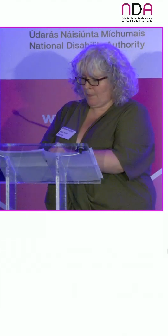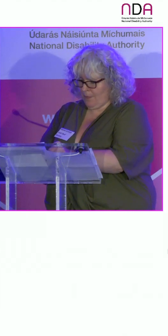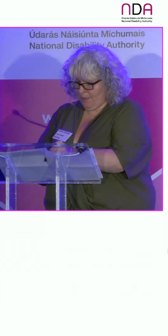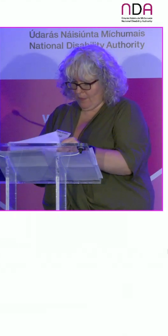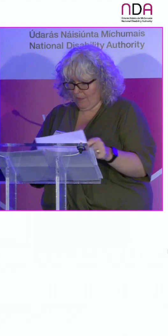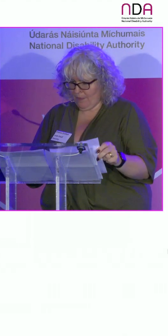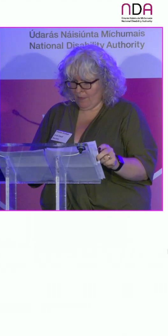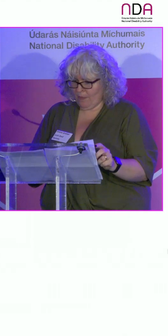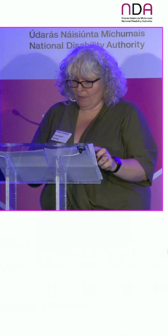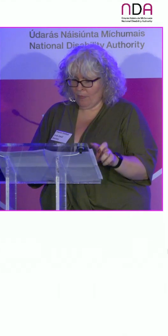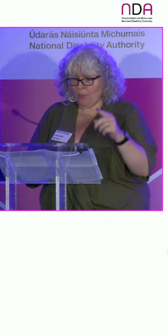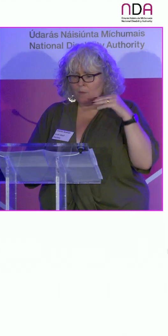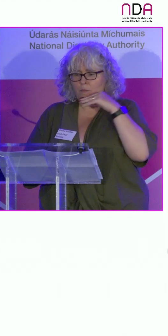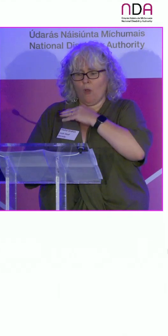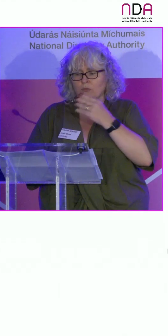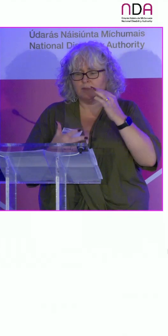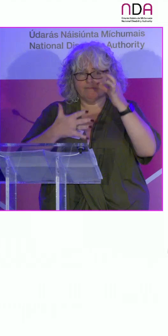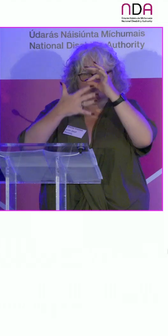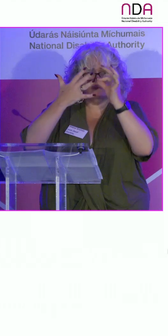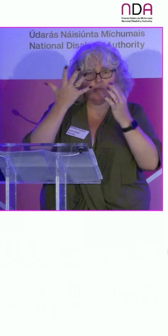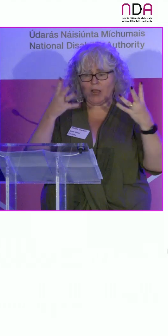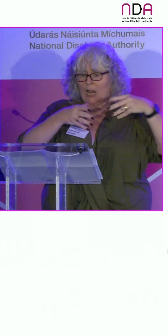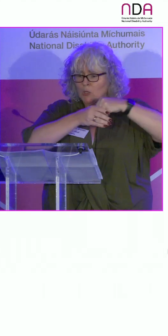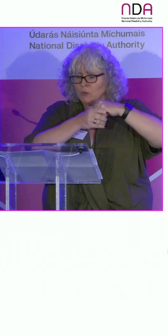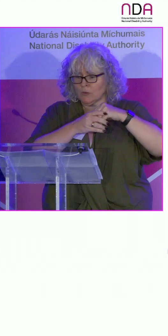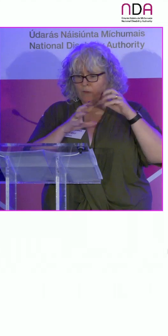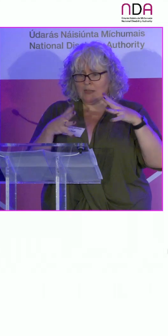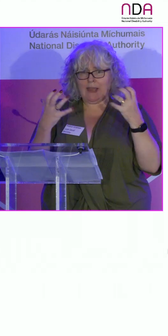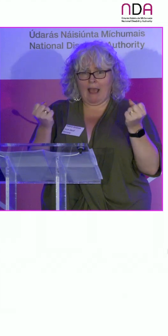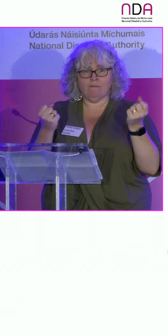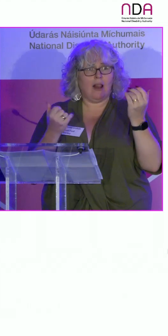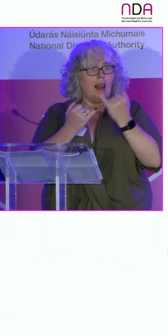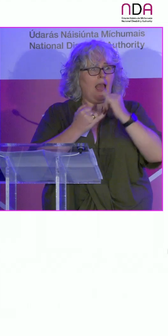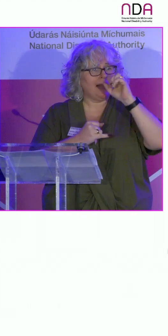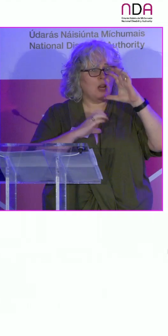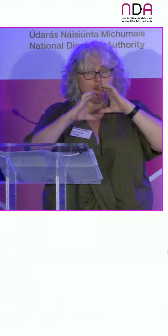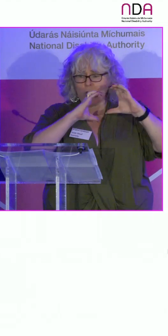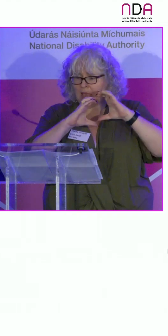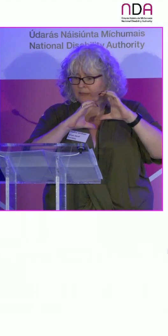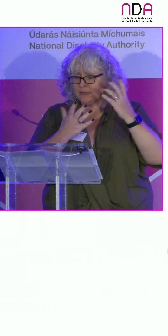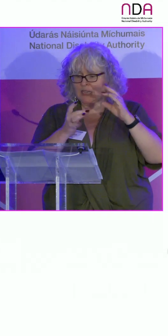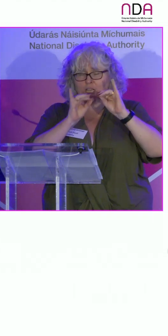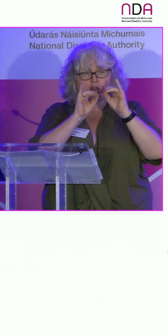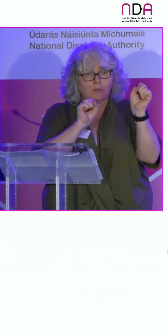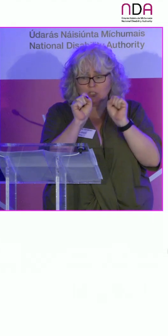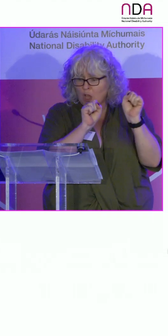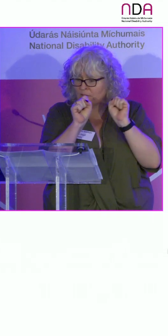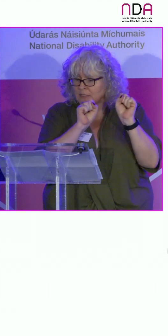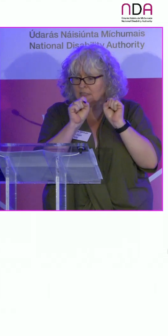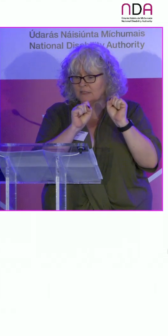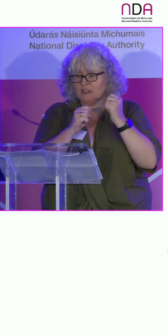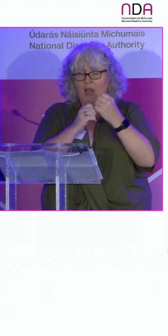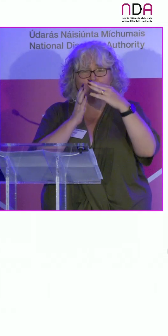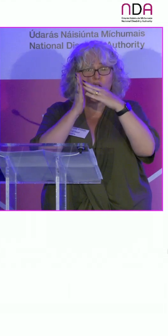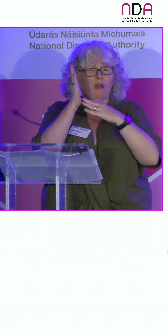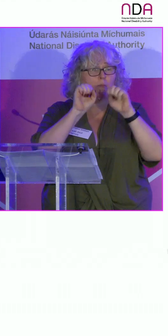and concerns about new plans to be progressed. It's important to be inclusive when you're talking about communication in